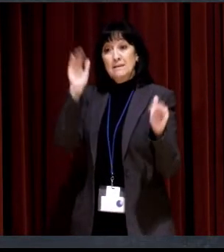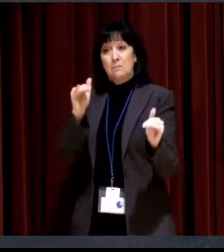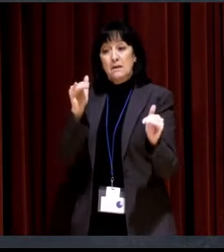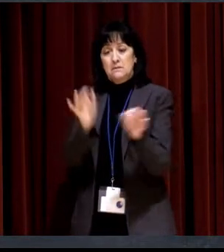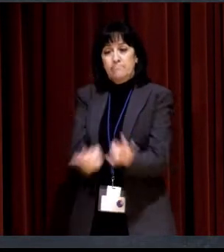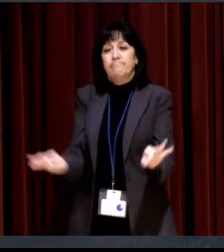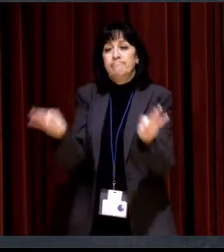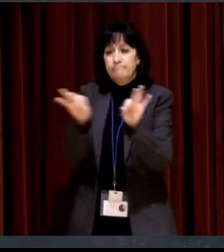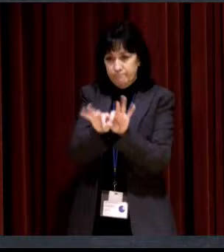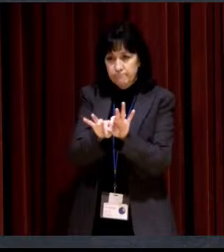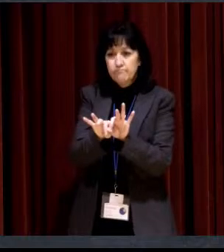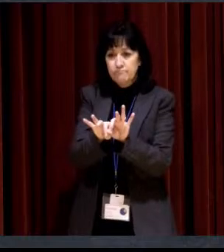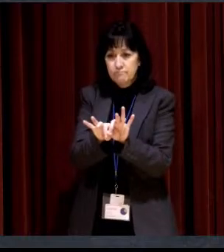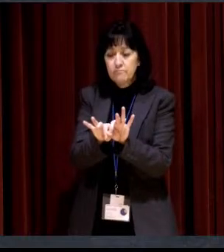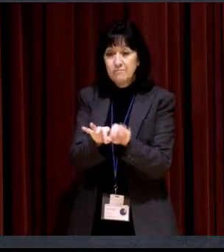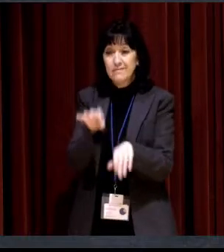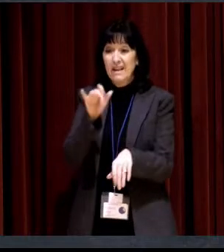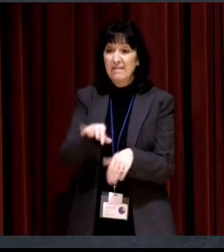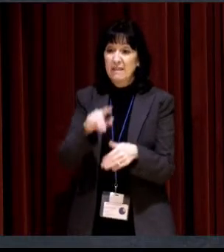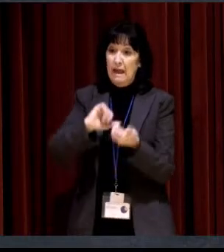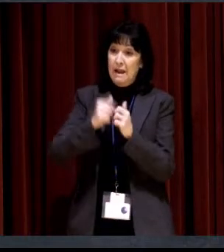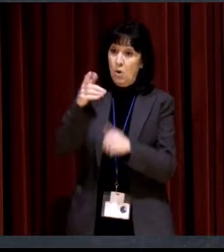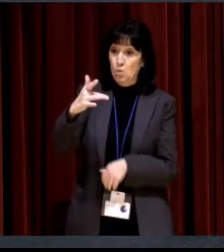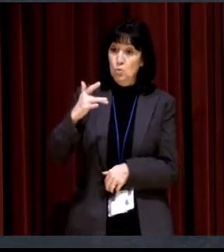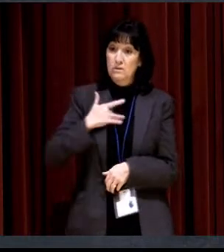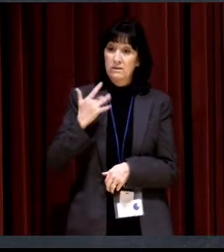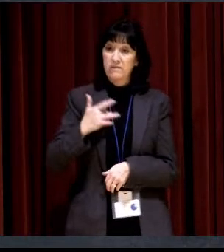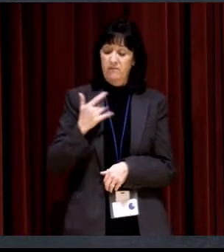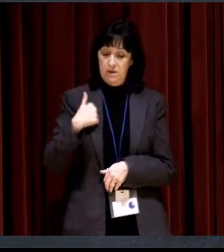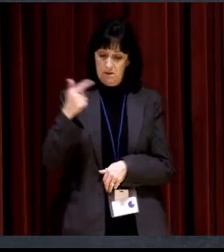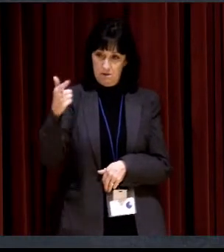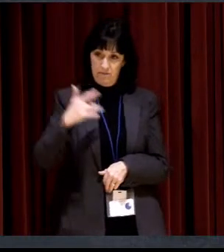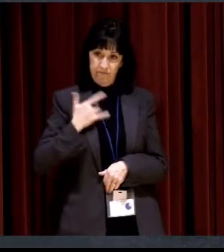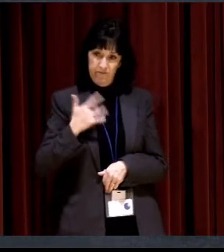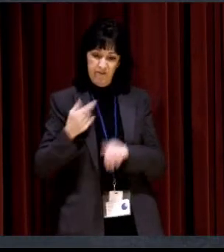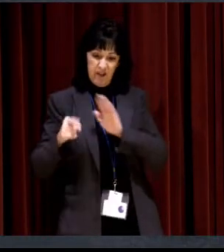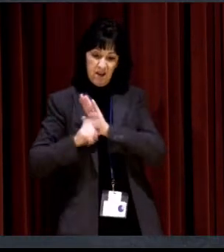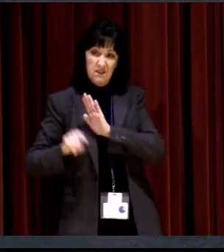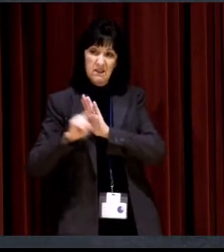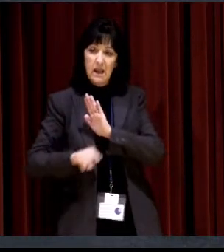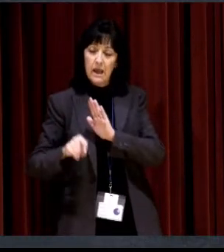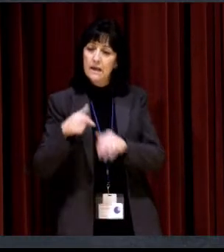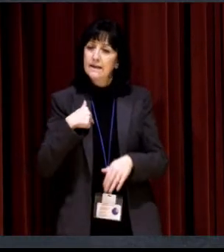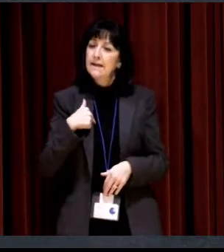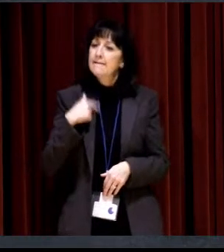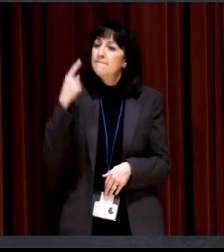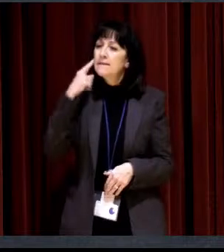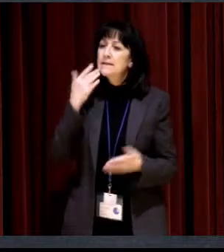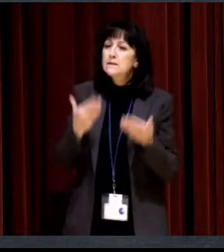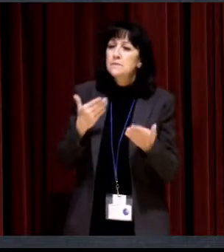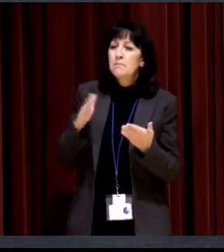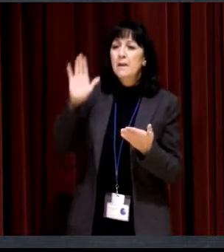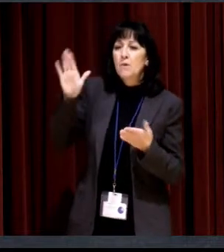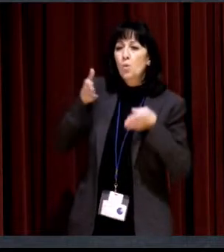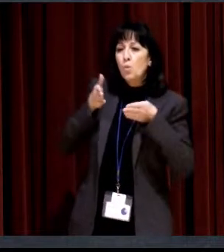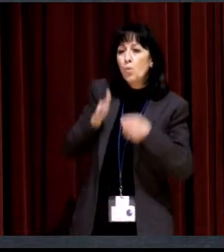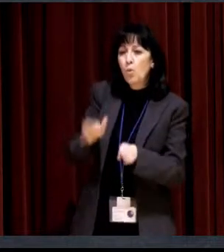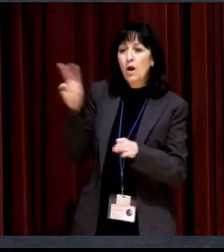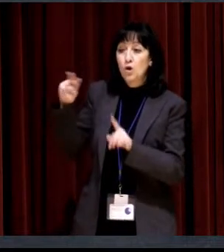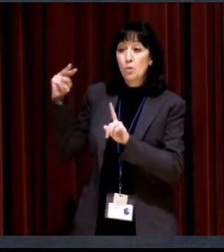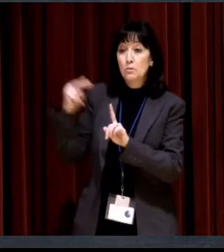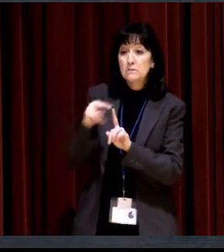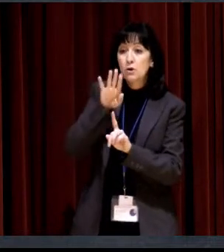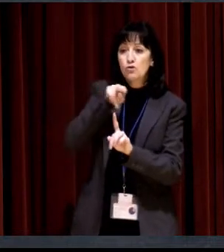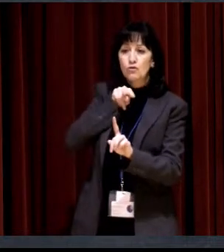things impact the way you feel about what's happening. So I think that goes a long way.